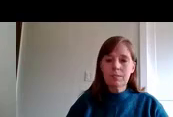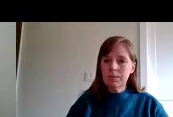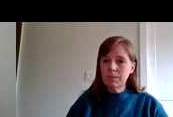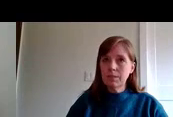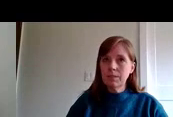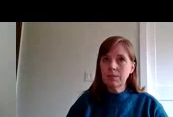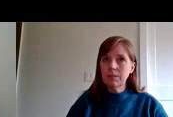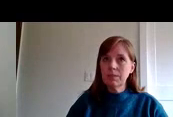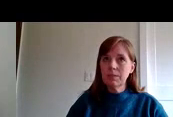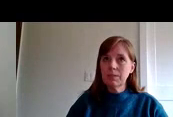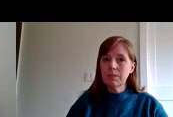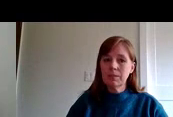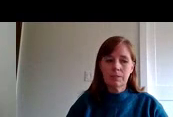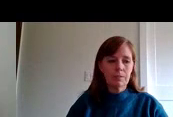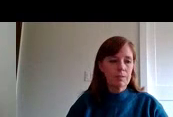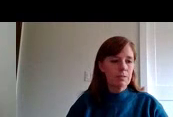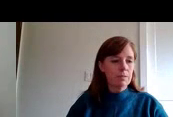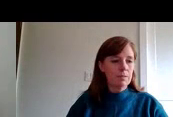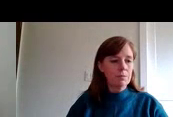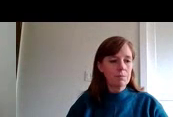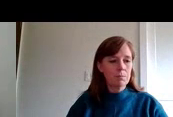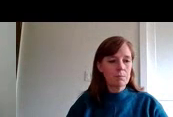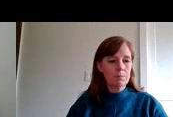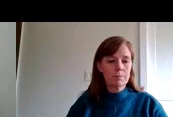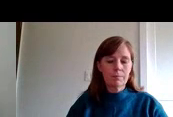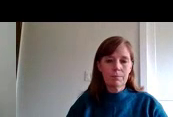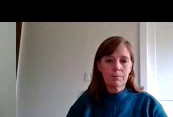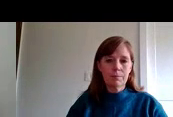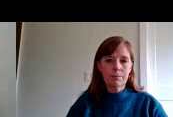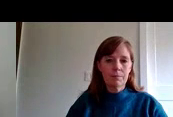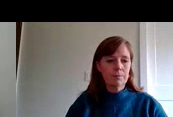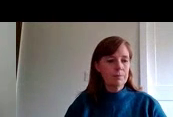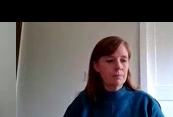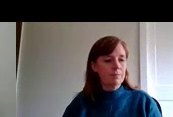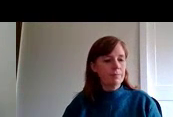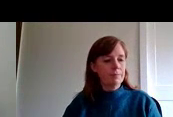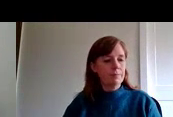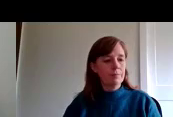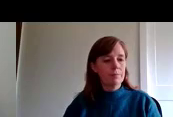years. And my email address is